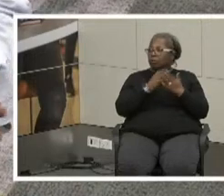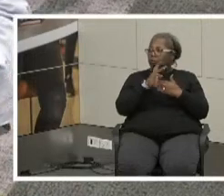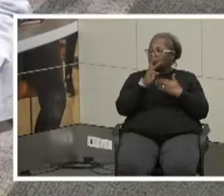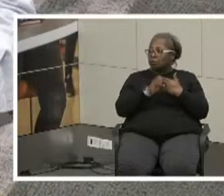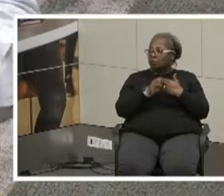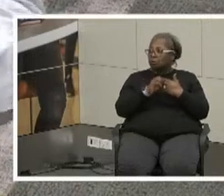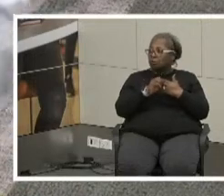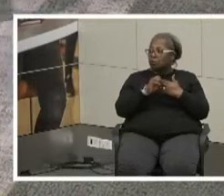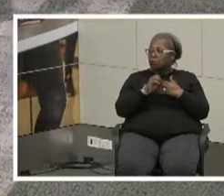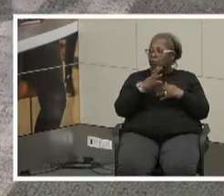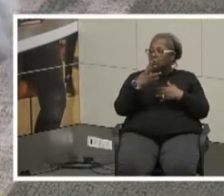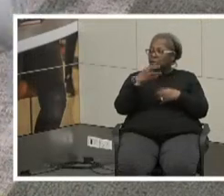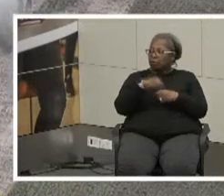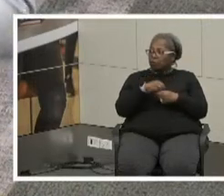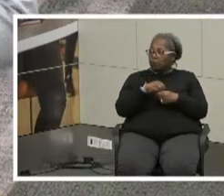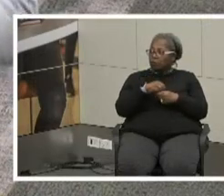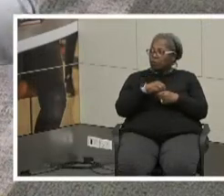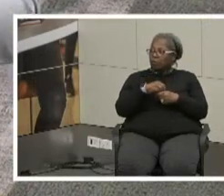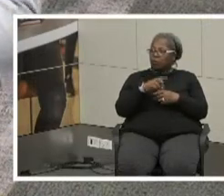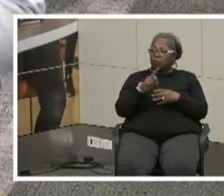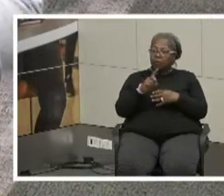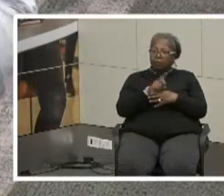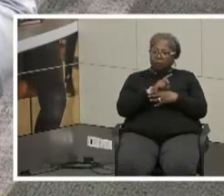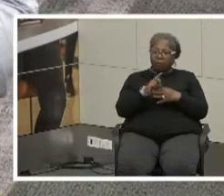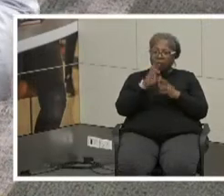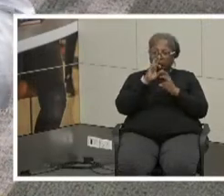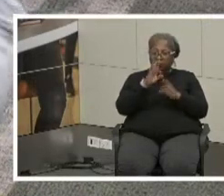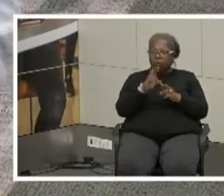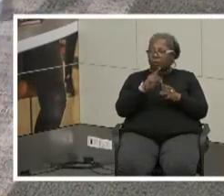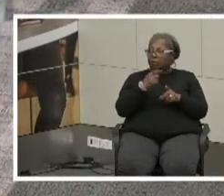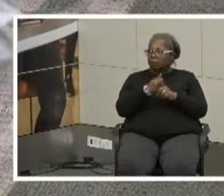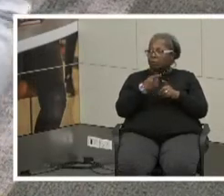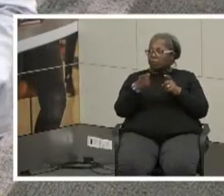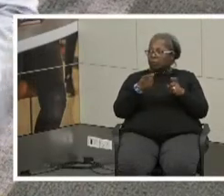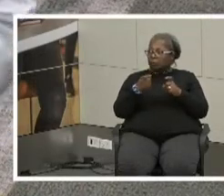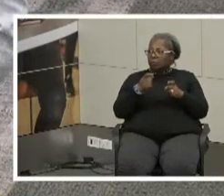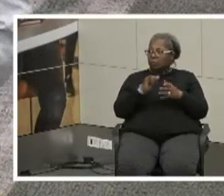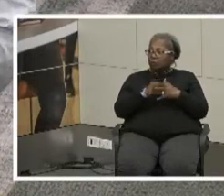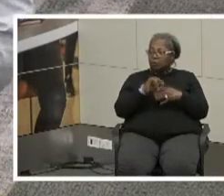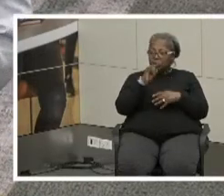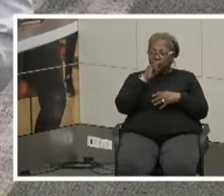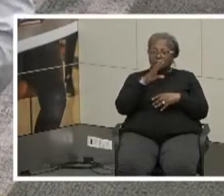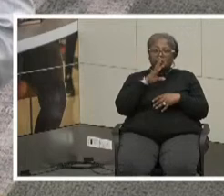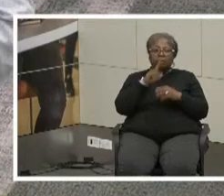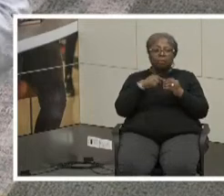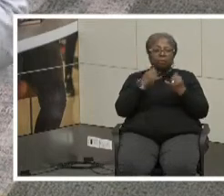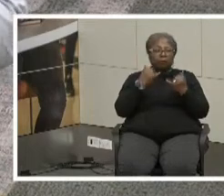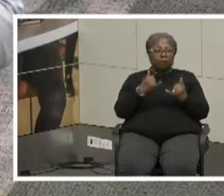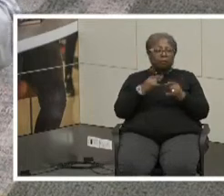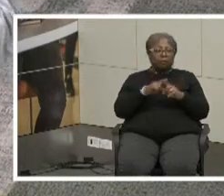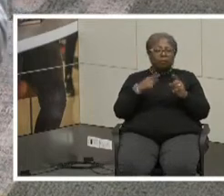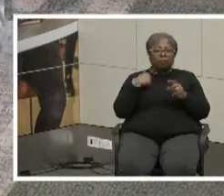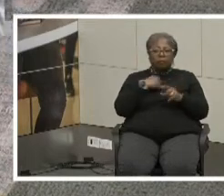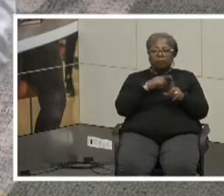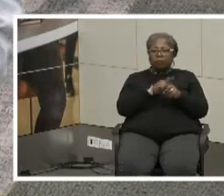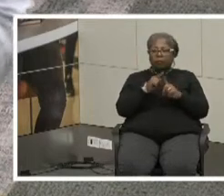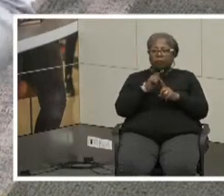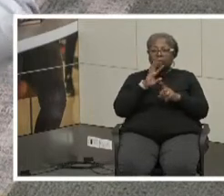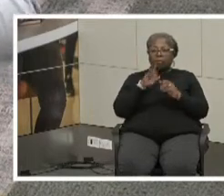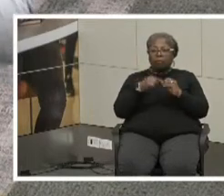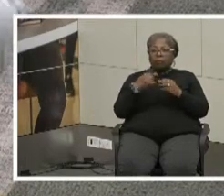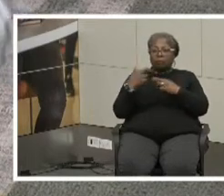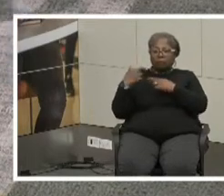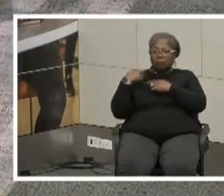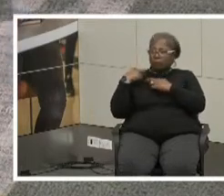in involves discipline respect self-control the things that the young kids spoke about today but we also talk about